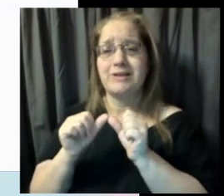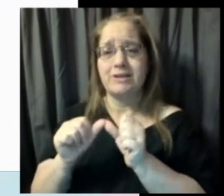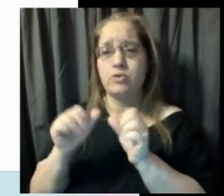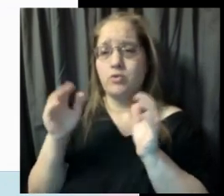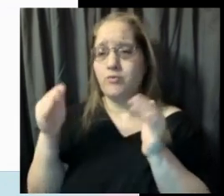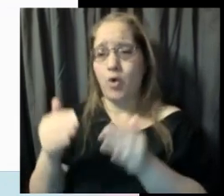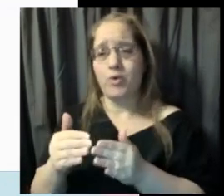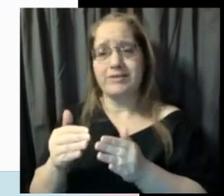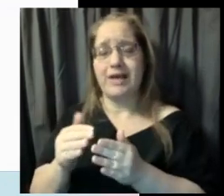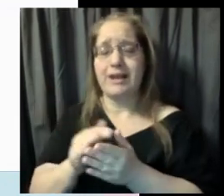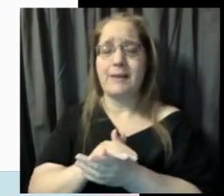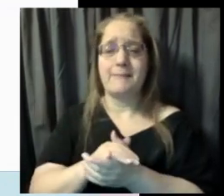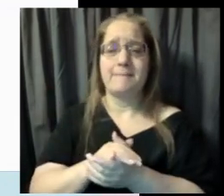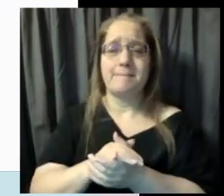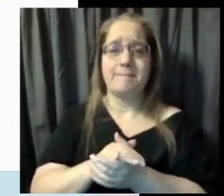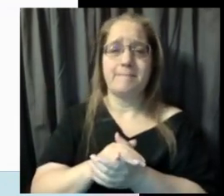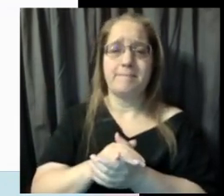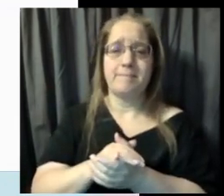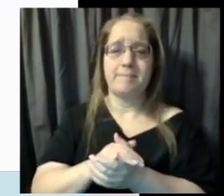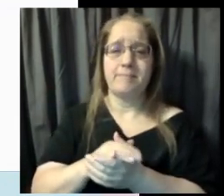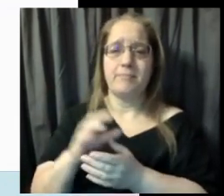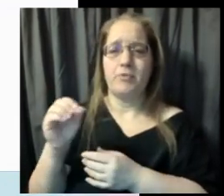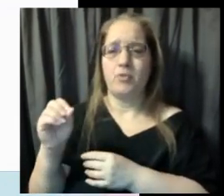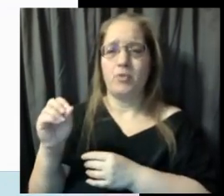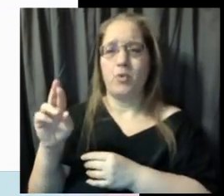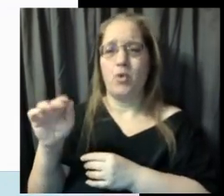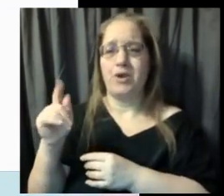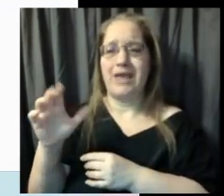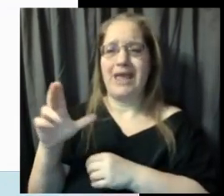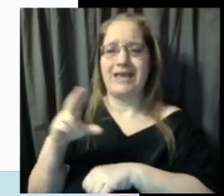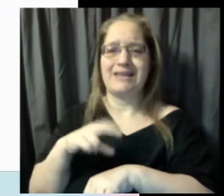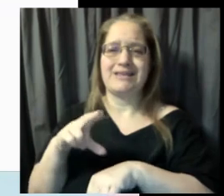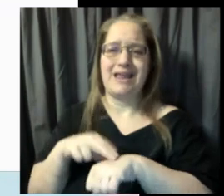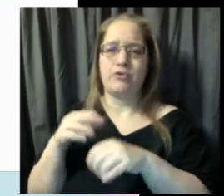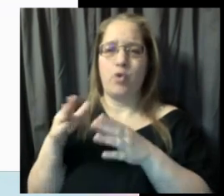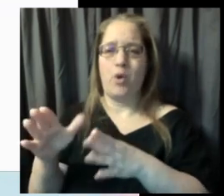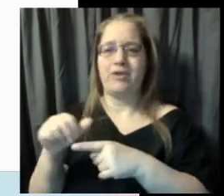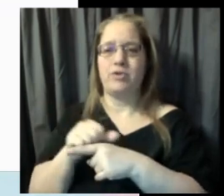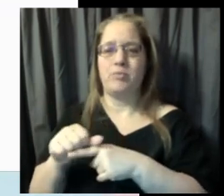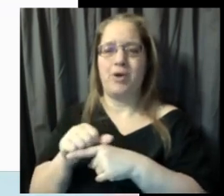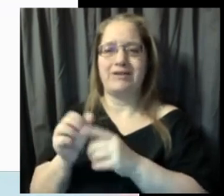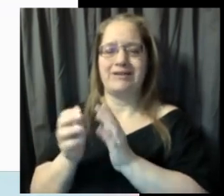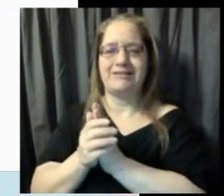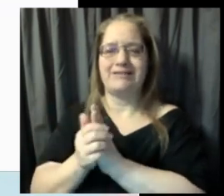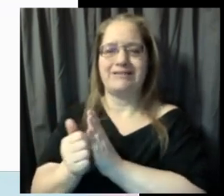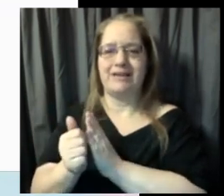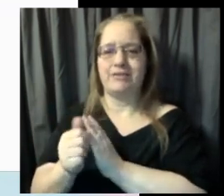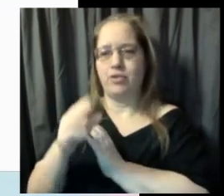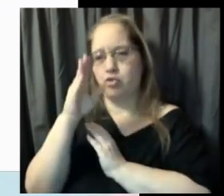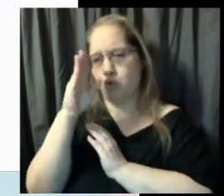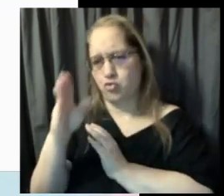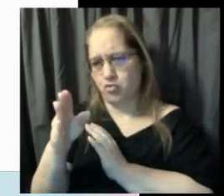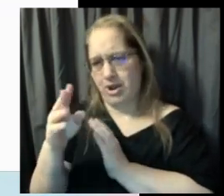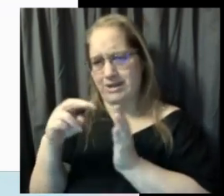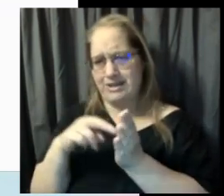to really focus in on really organic ways to practice those skills rather than that direct and intentional, because those might